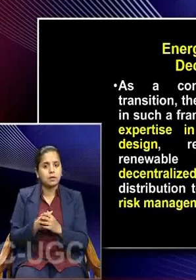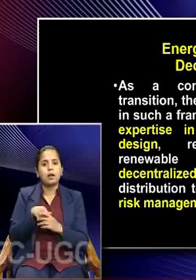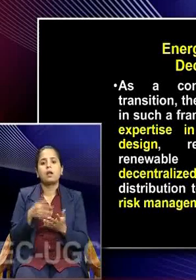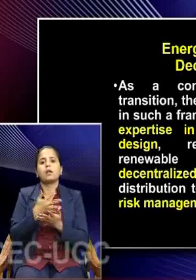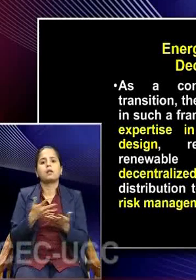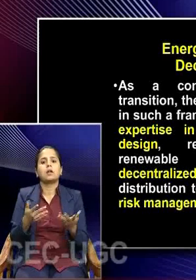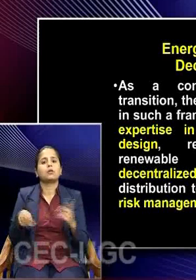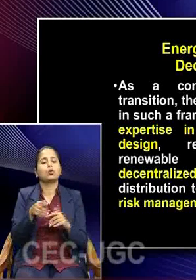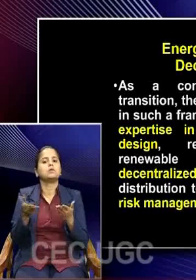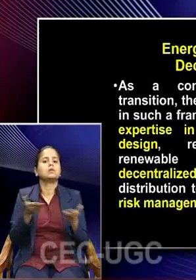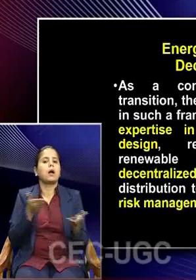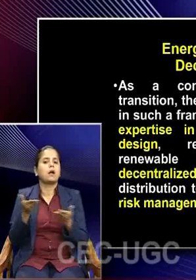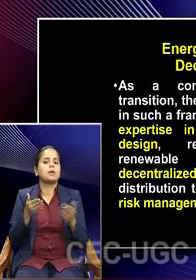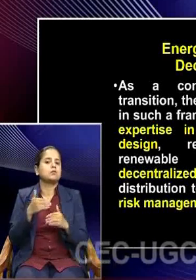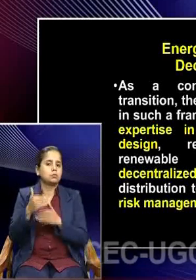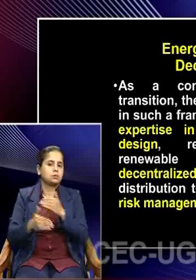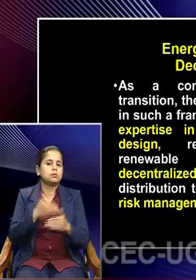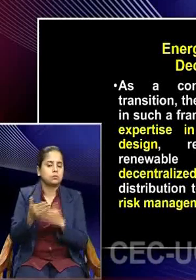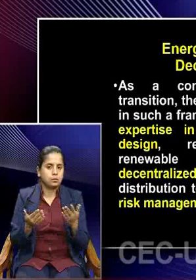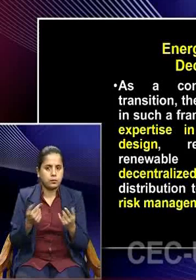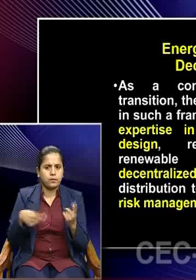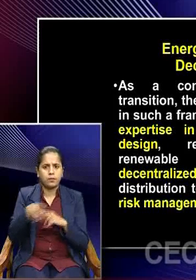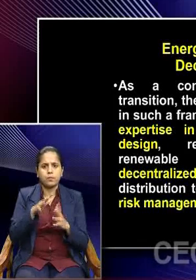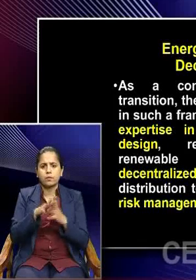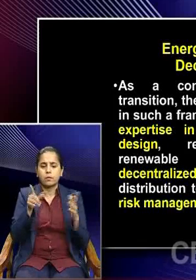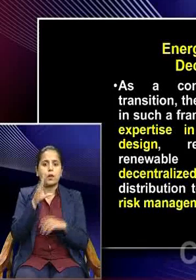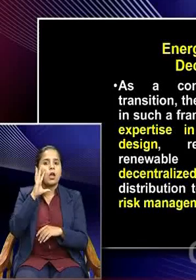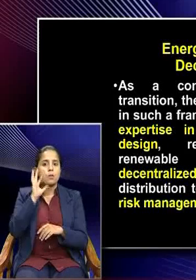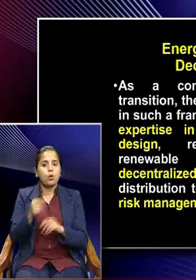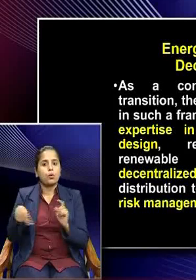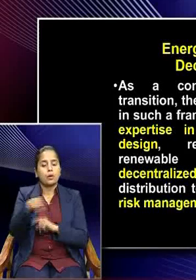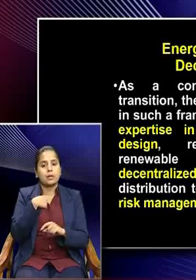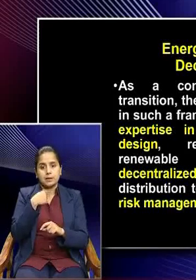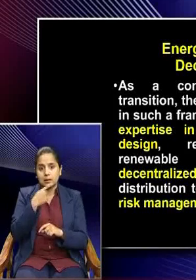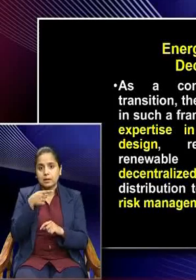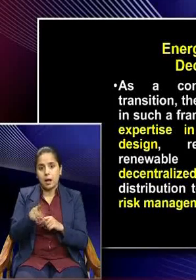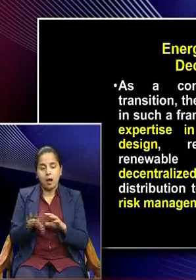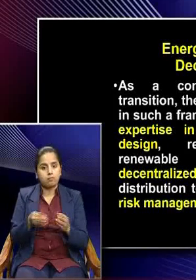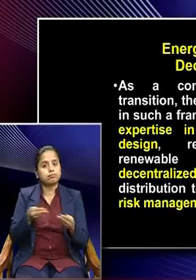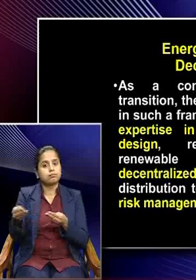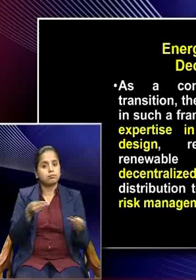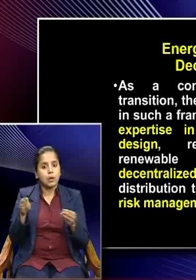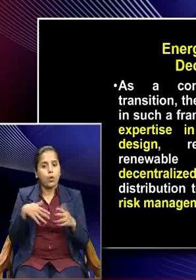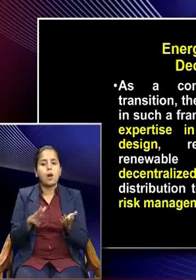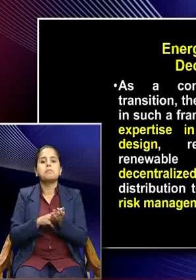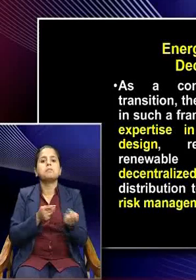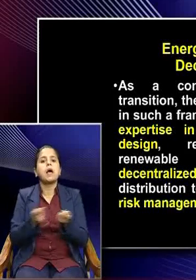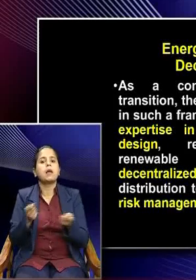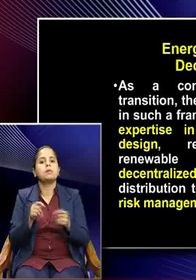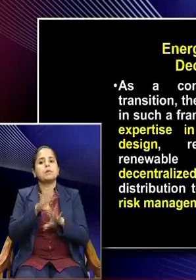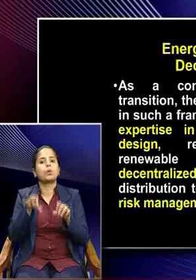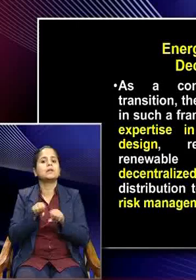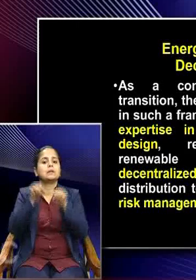products and services, and it becomes a vital part when it comes to distribution and management of such a